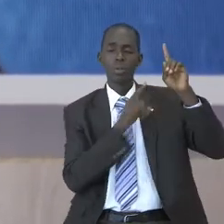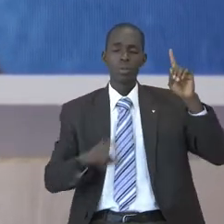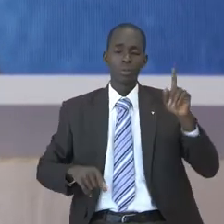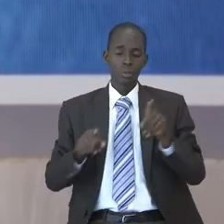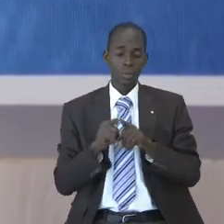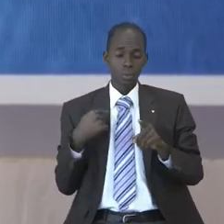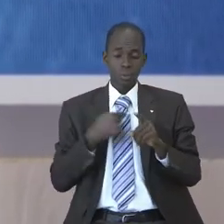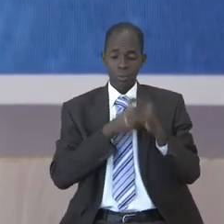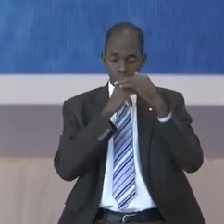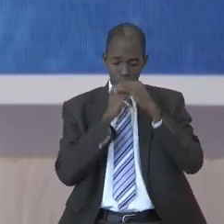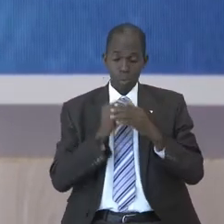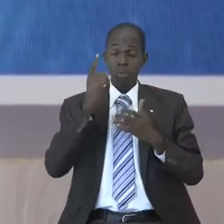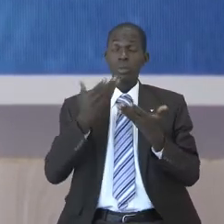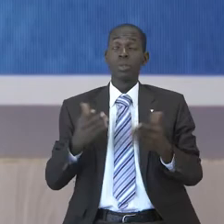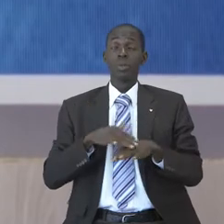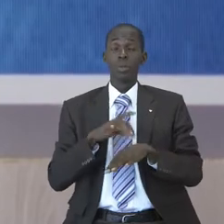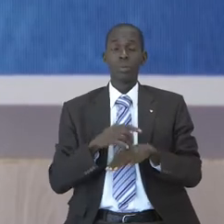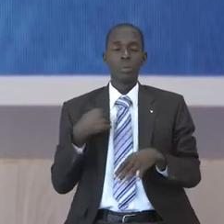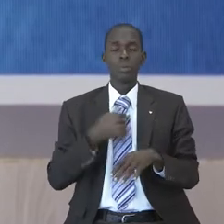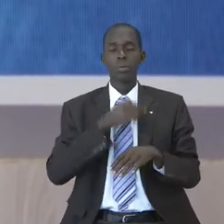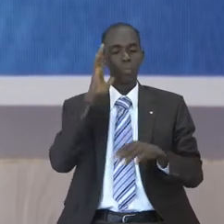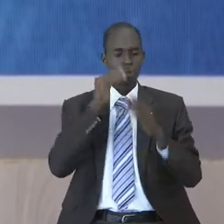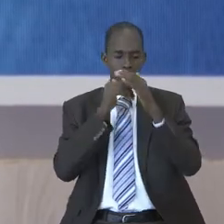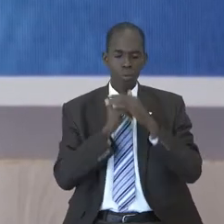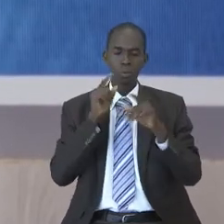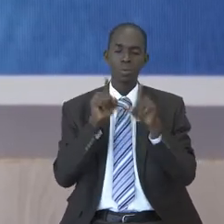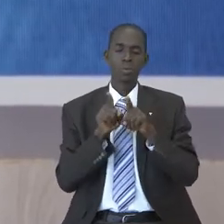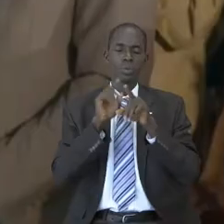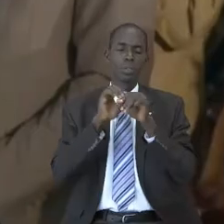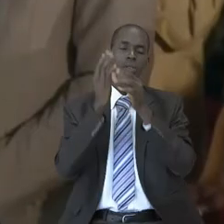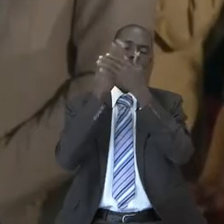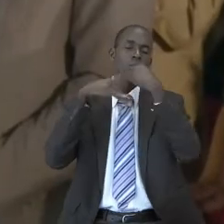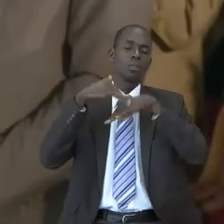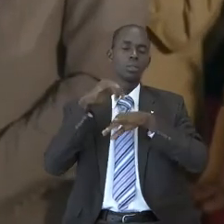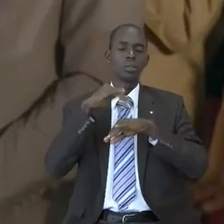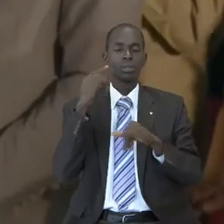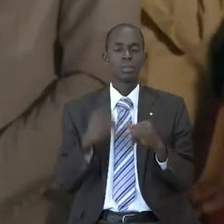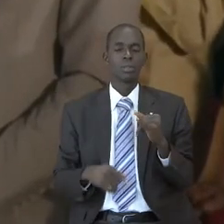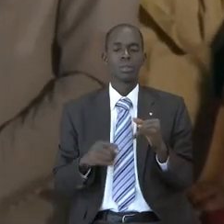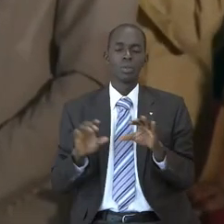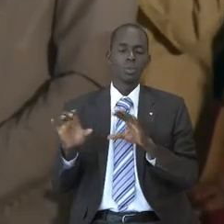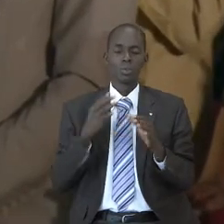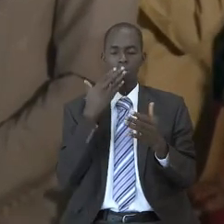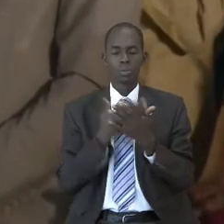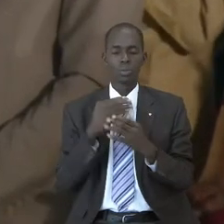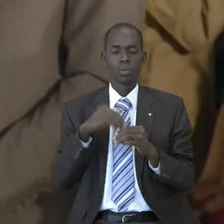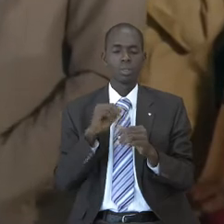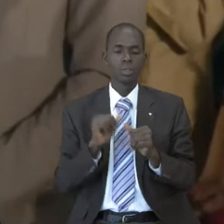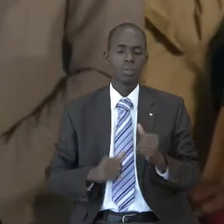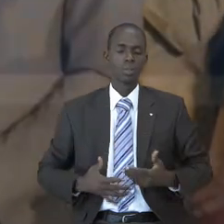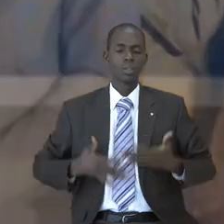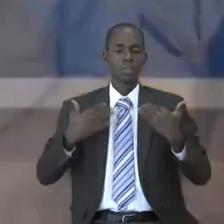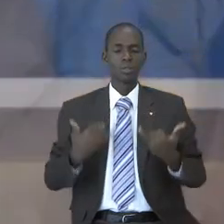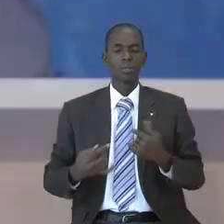on earth, we'll worship you too in heaven eventually. Do good in every life today.